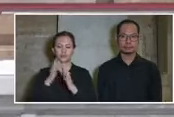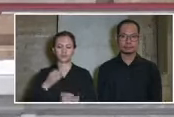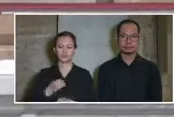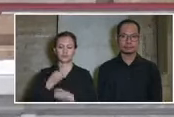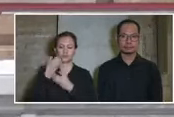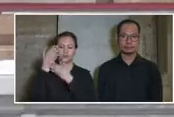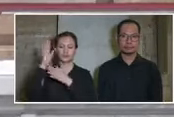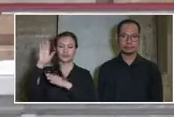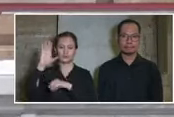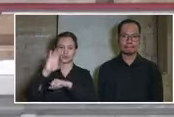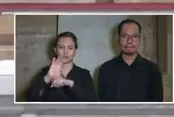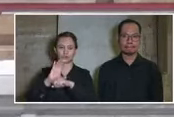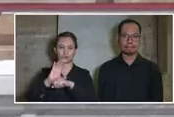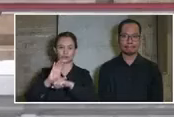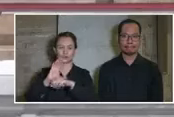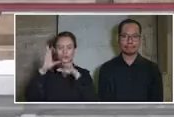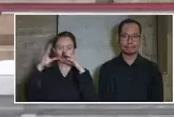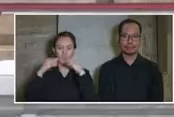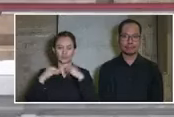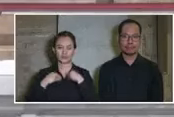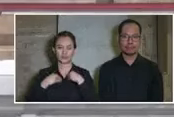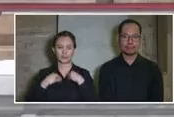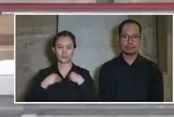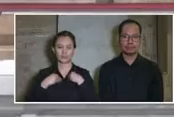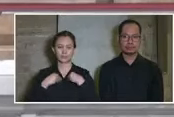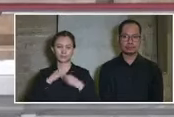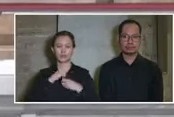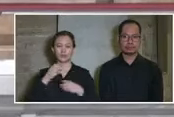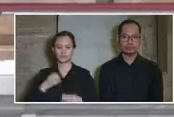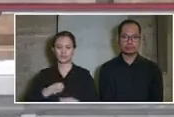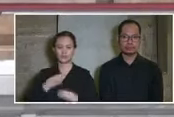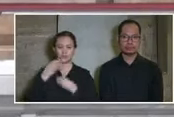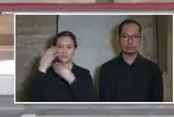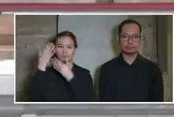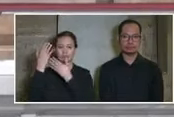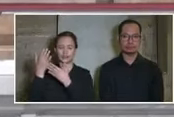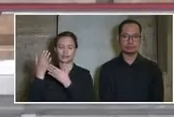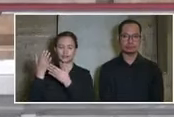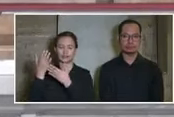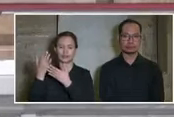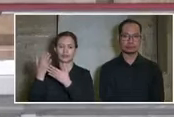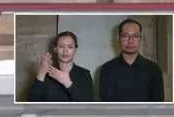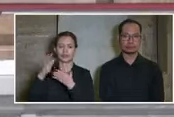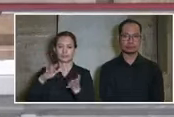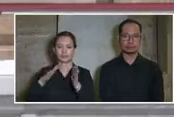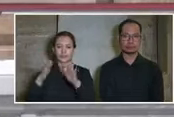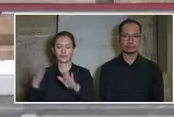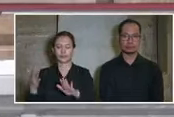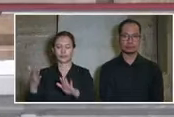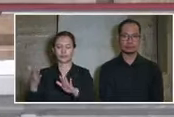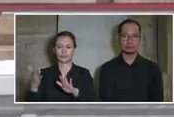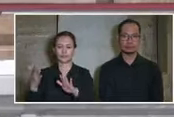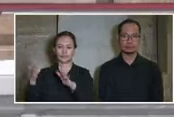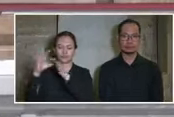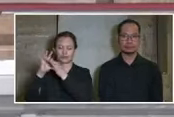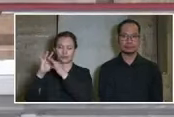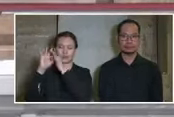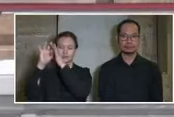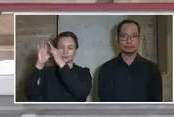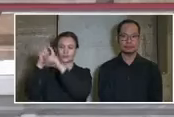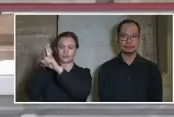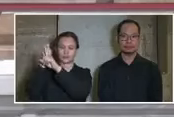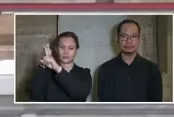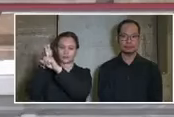church, and recognizing the sacrificial victim, by whose death you will to reconcile us to